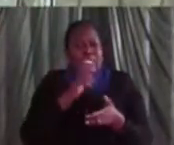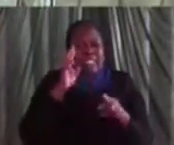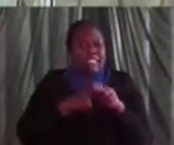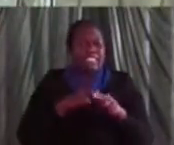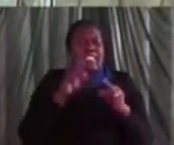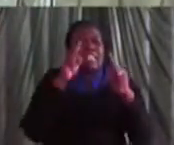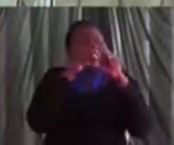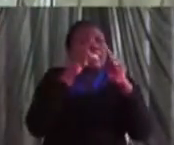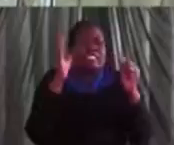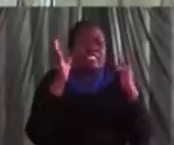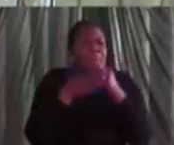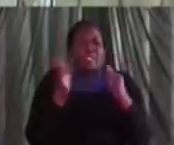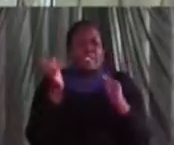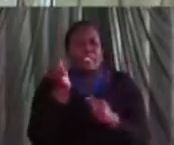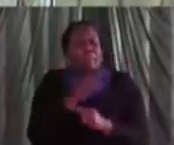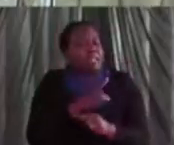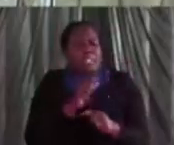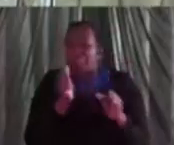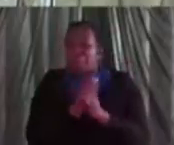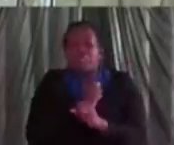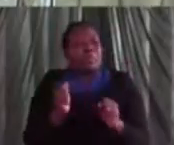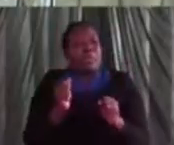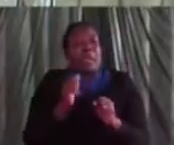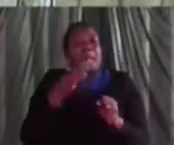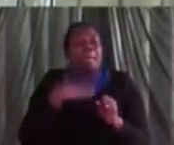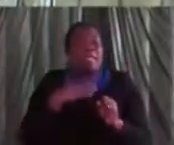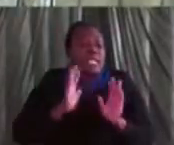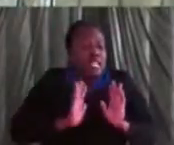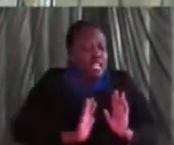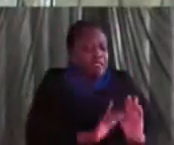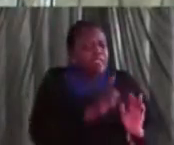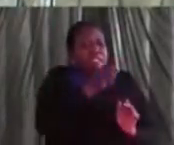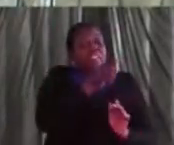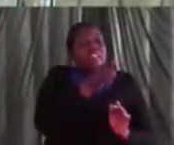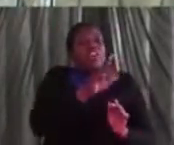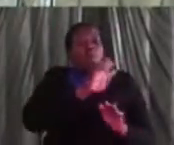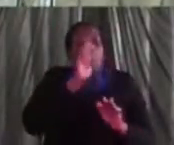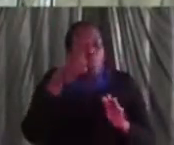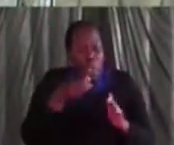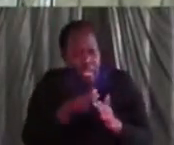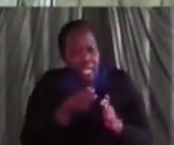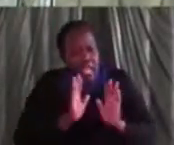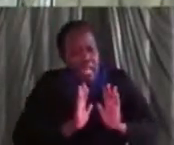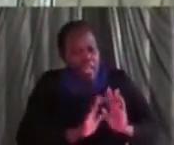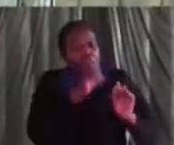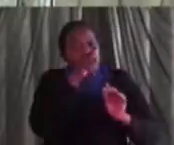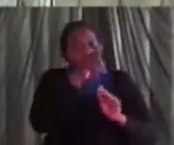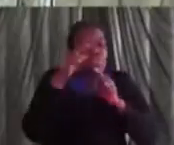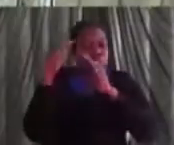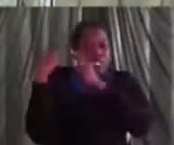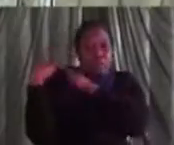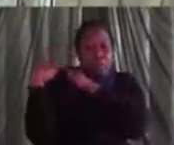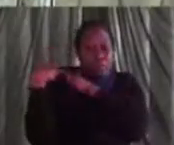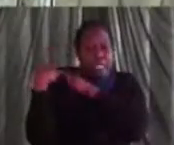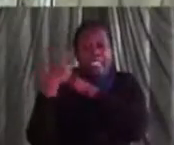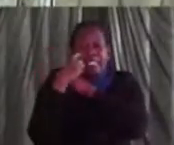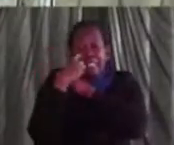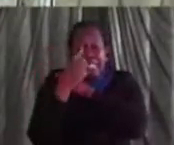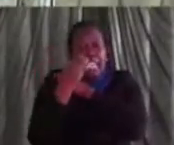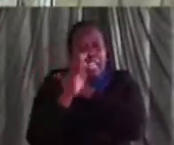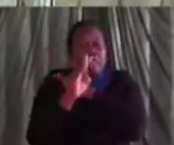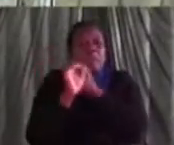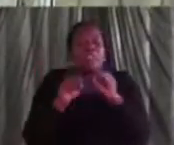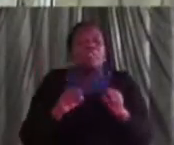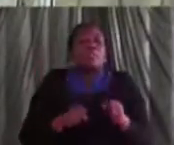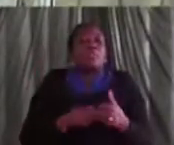wealth declarations. So I still maintain I leave it to you, or we leave it to you, to see if you can supply with whatever